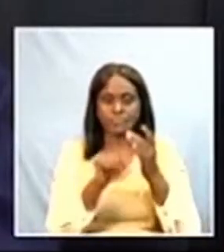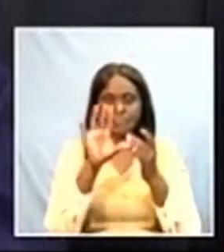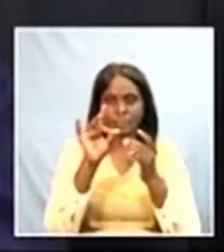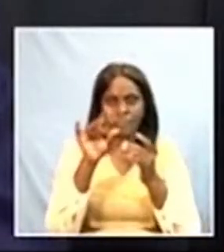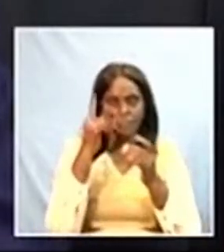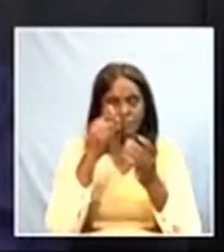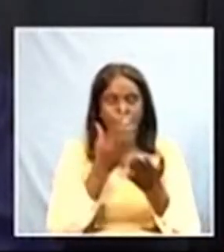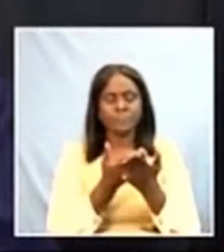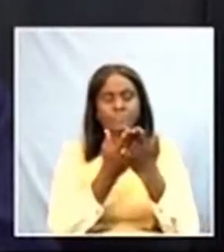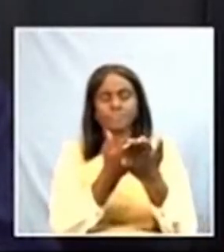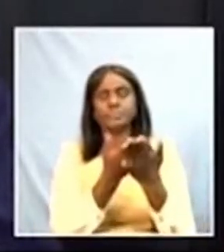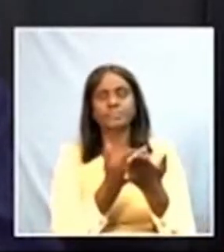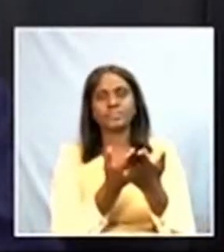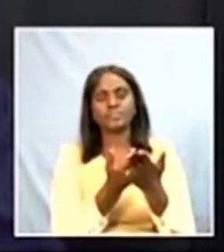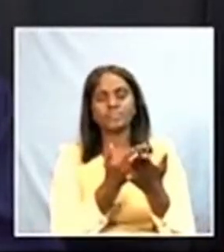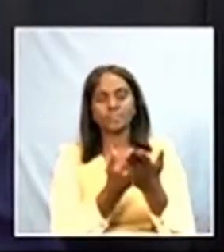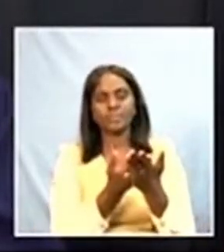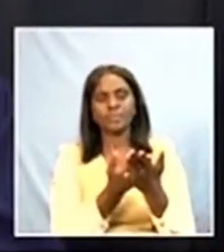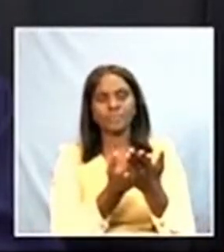main submission.